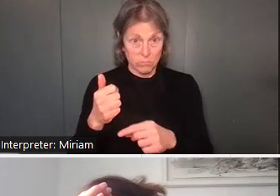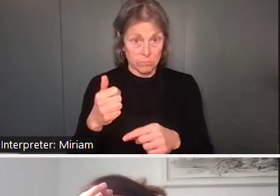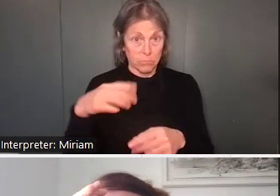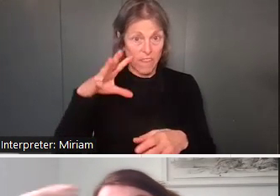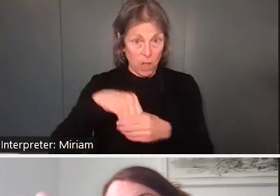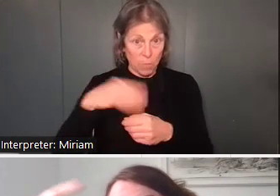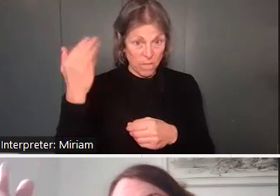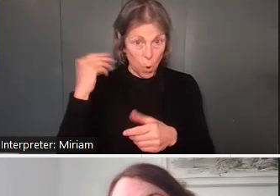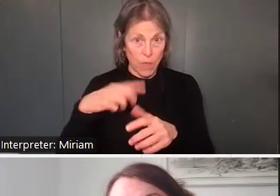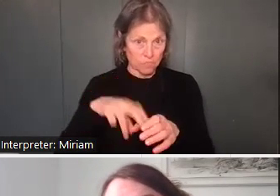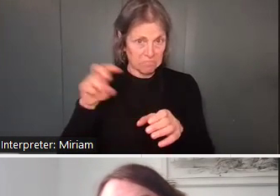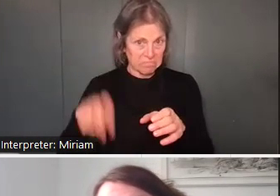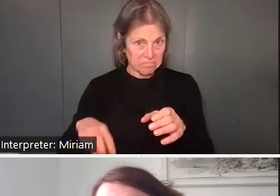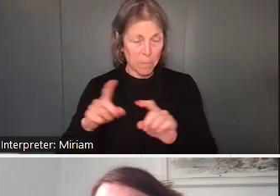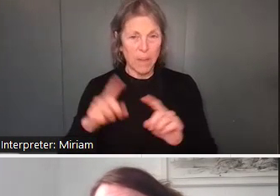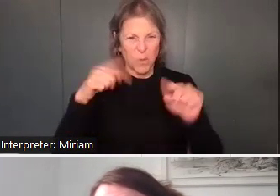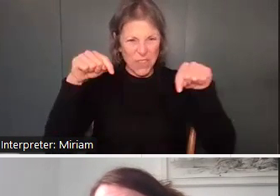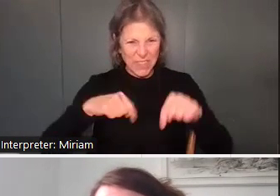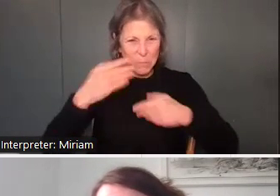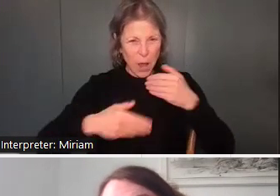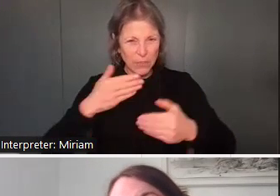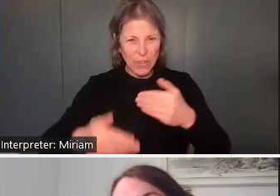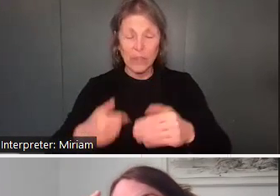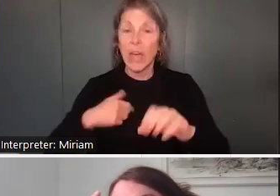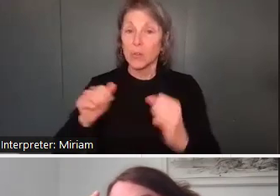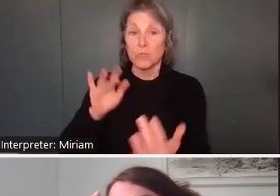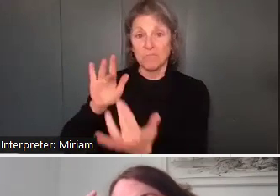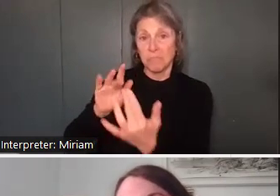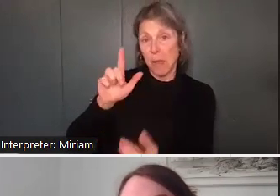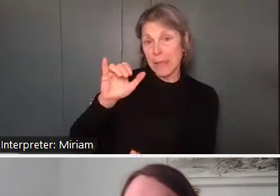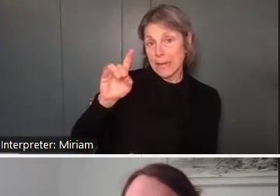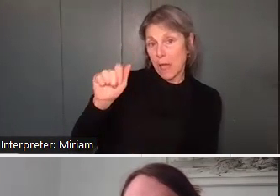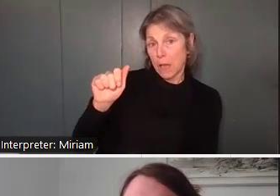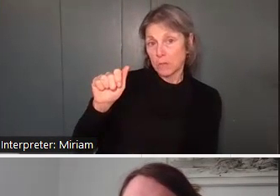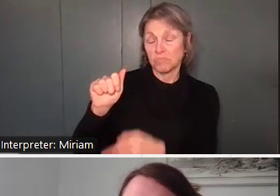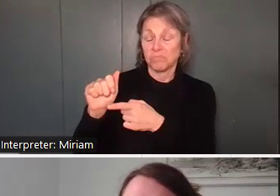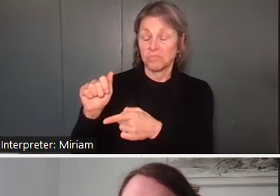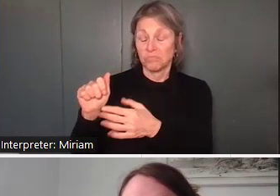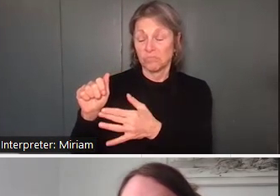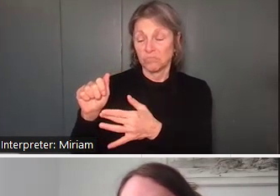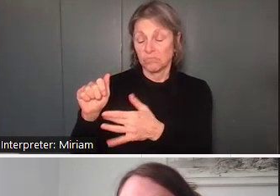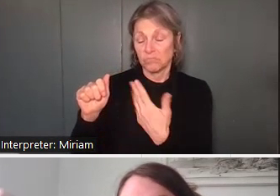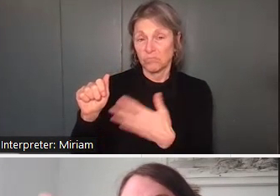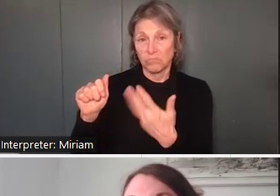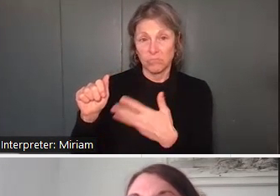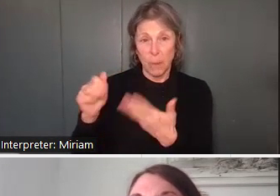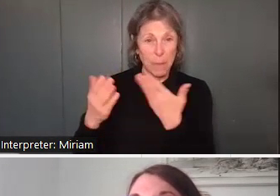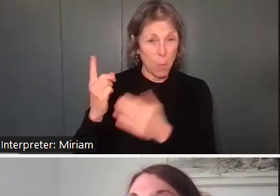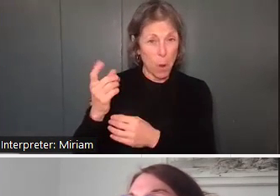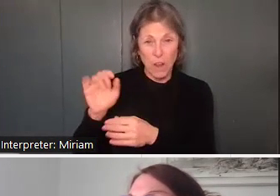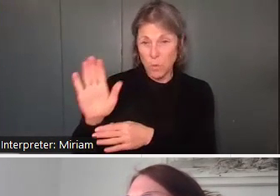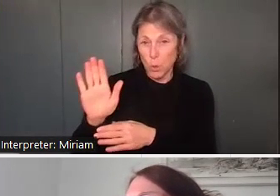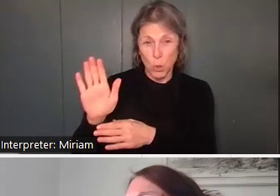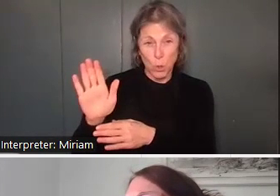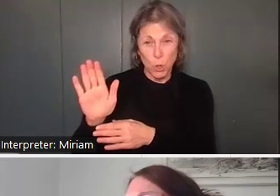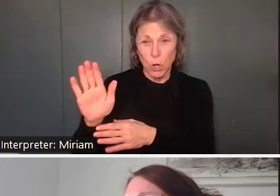off, but as part of this process, I could reach out to her to see if if one of her, Jaime